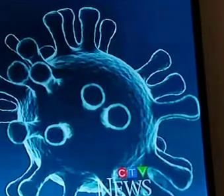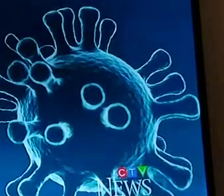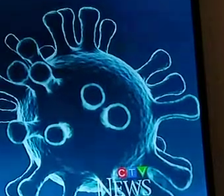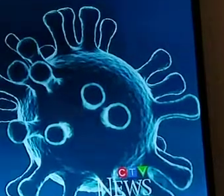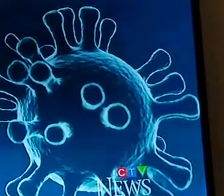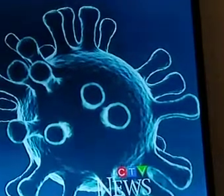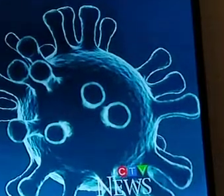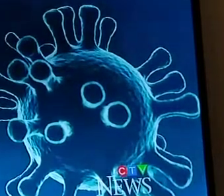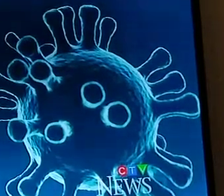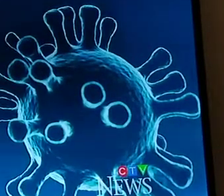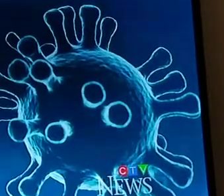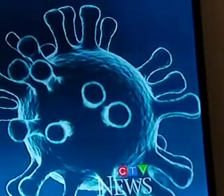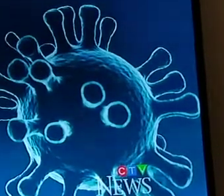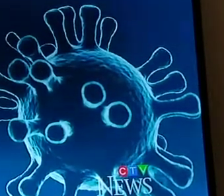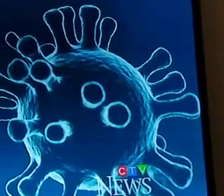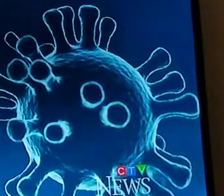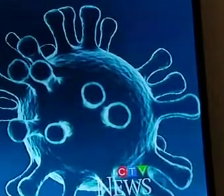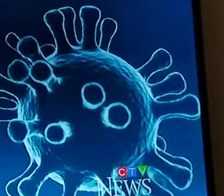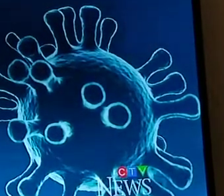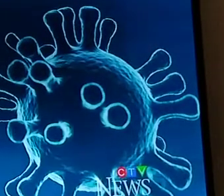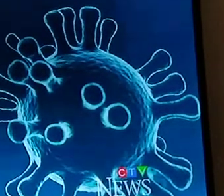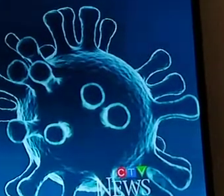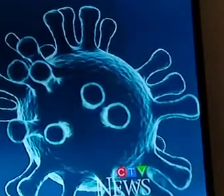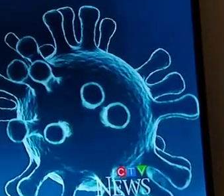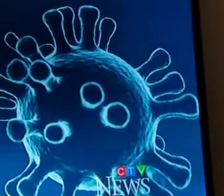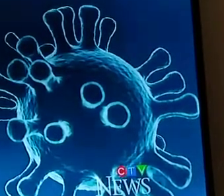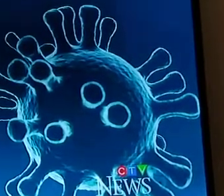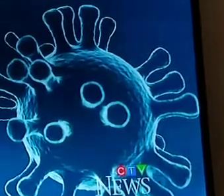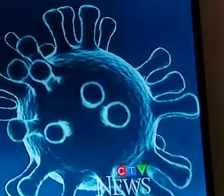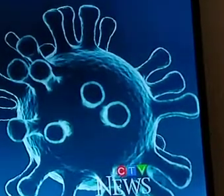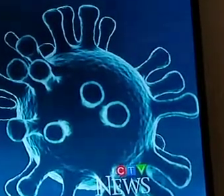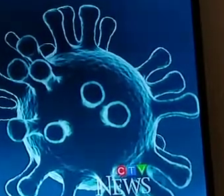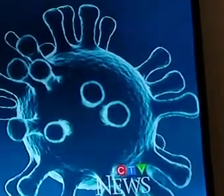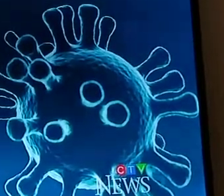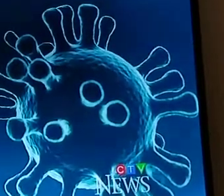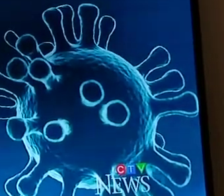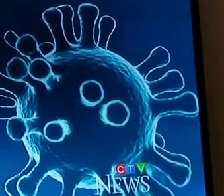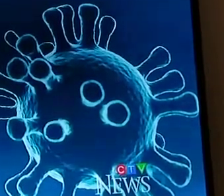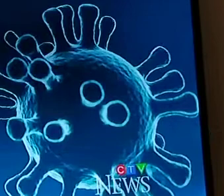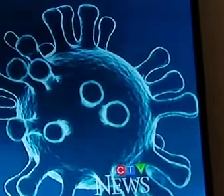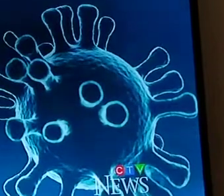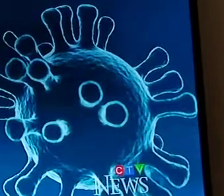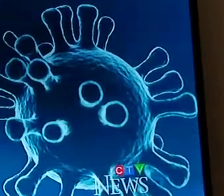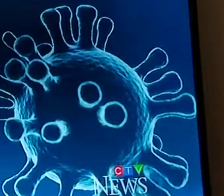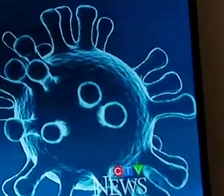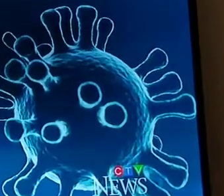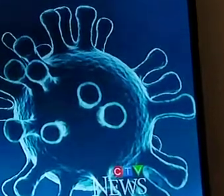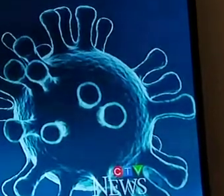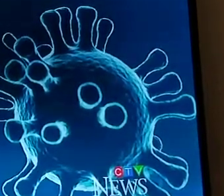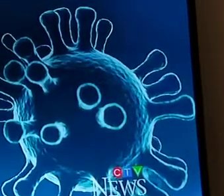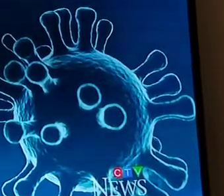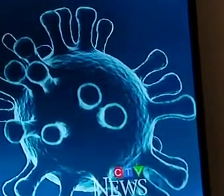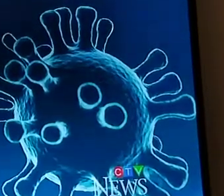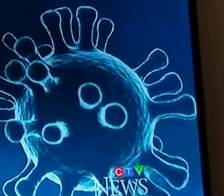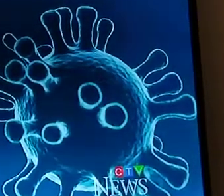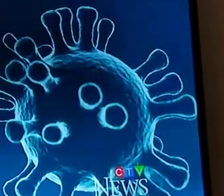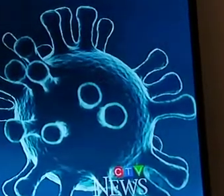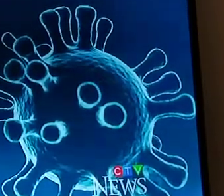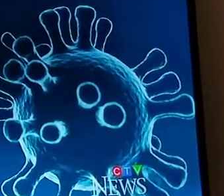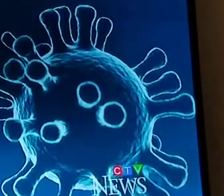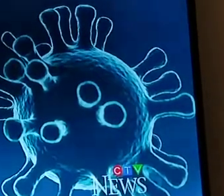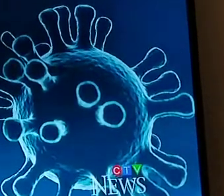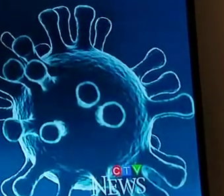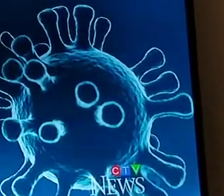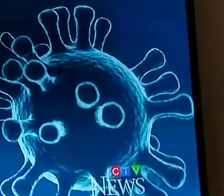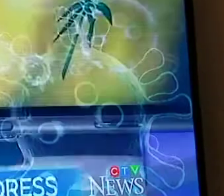well below the goal set by Premier Moe of 1,500 per day by the end of this month. The Saskatchewan Health Authority currently has